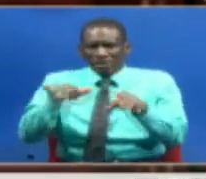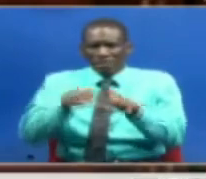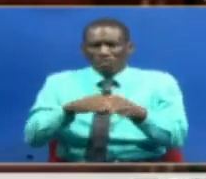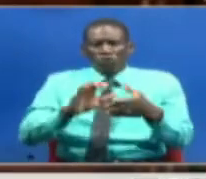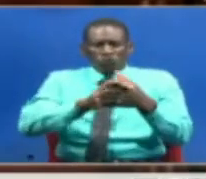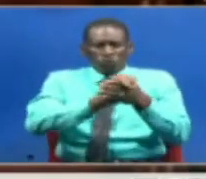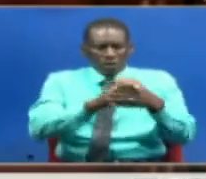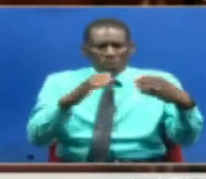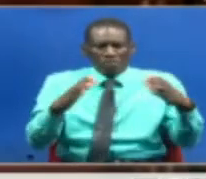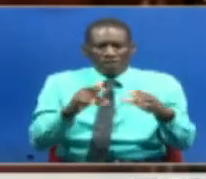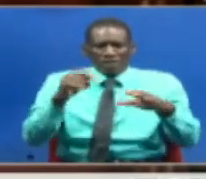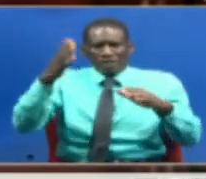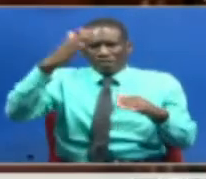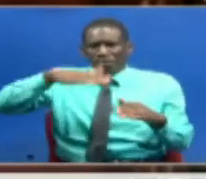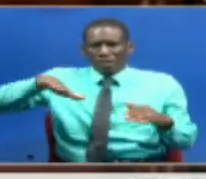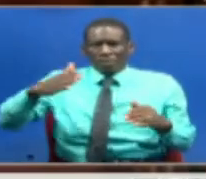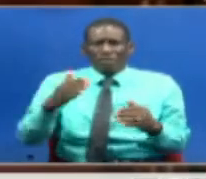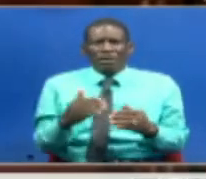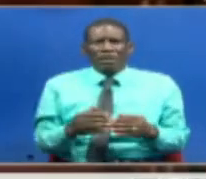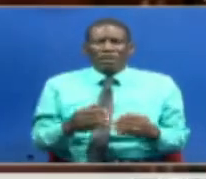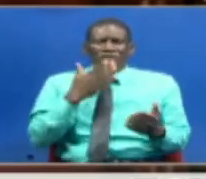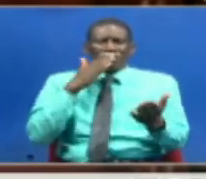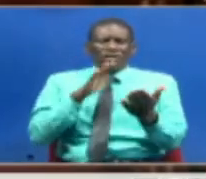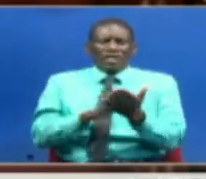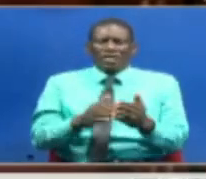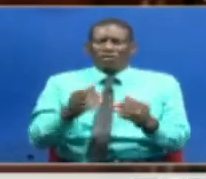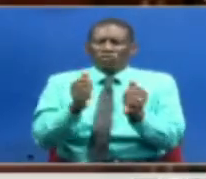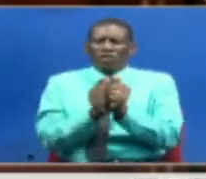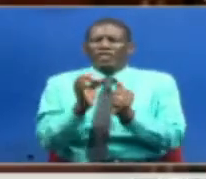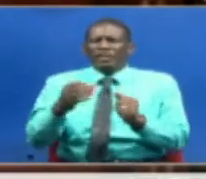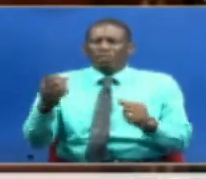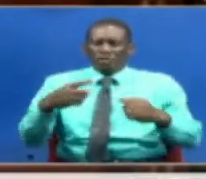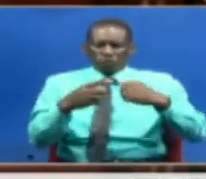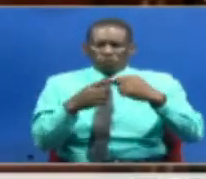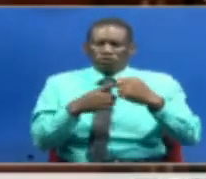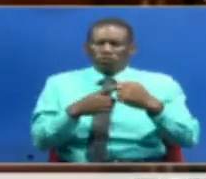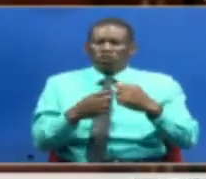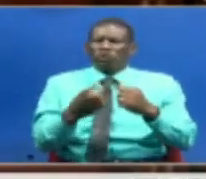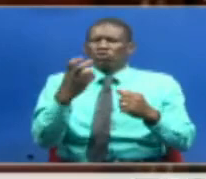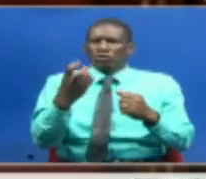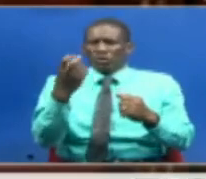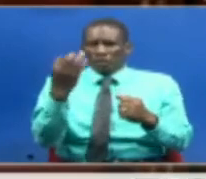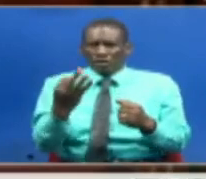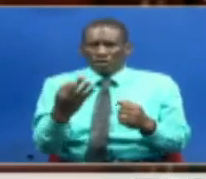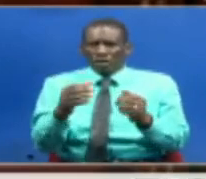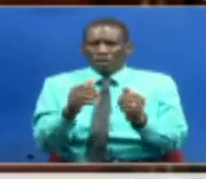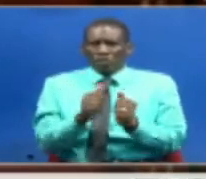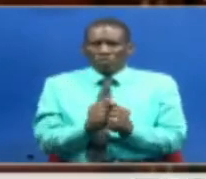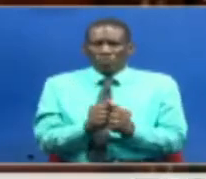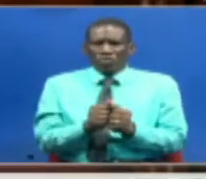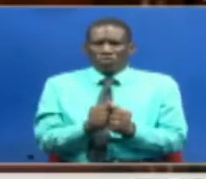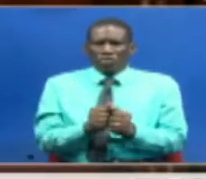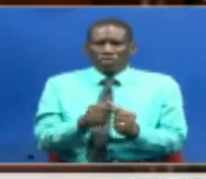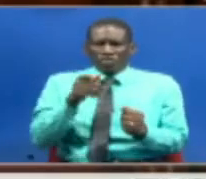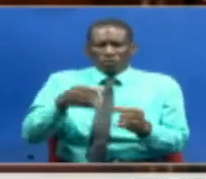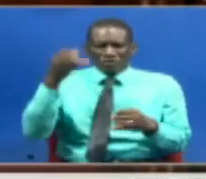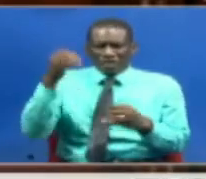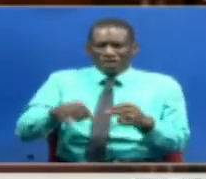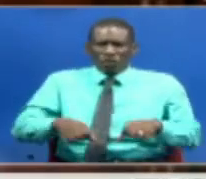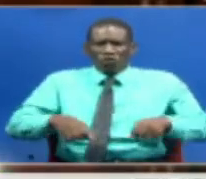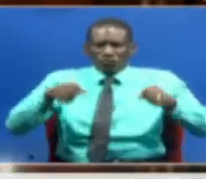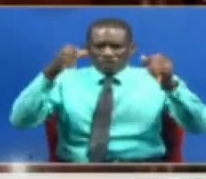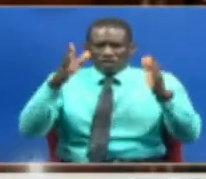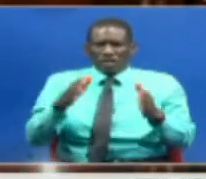Party in the House, in the letter dated 13th June 2023, and on account of her having been the last officially